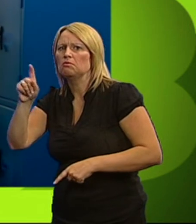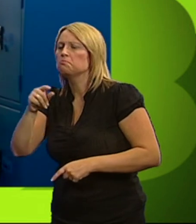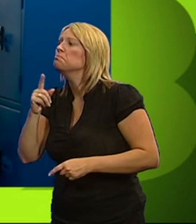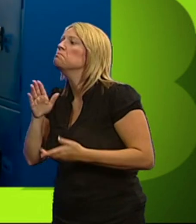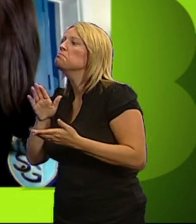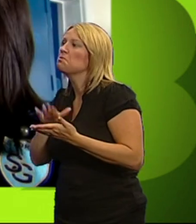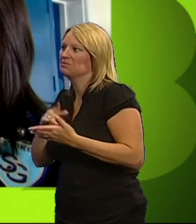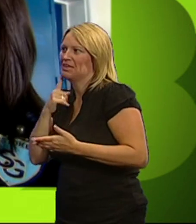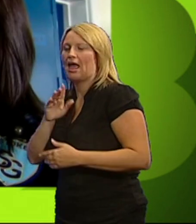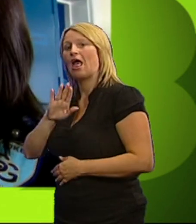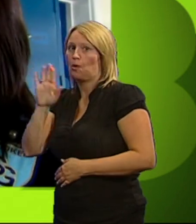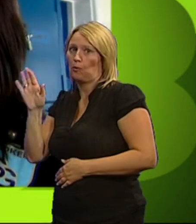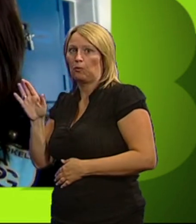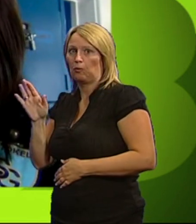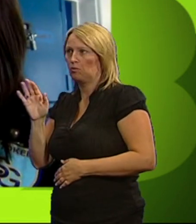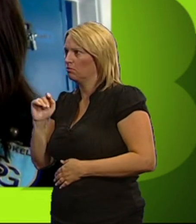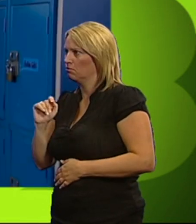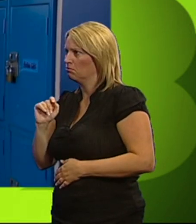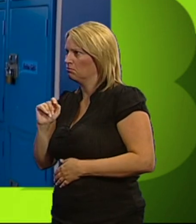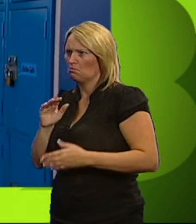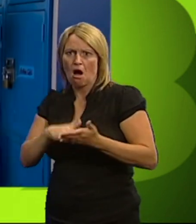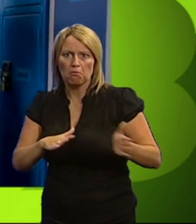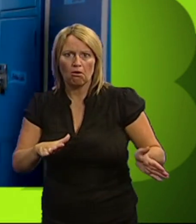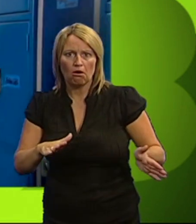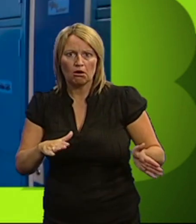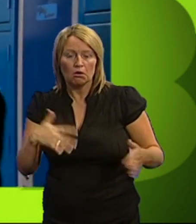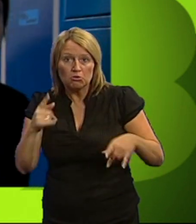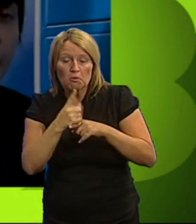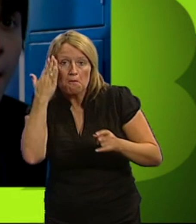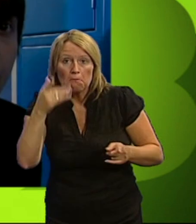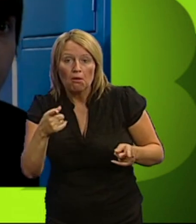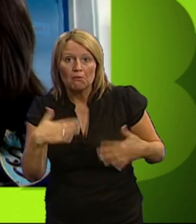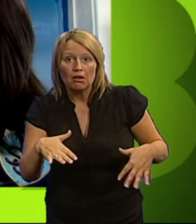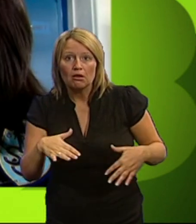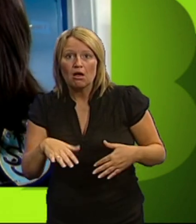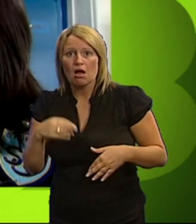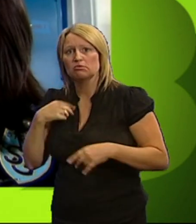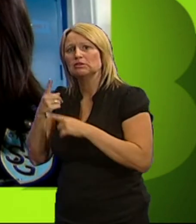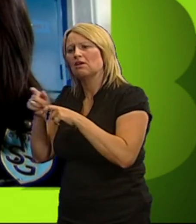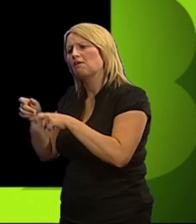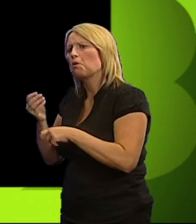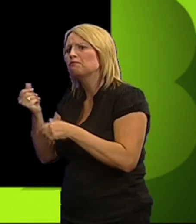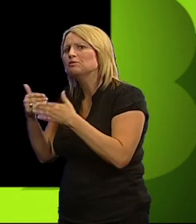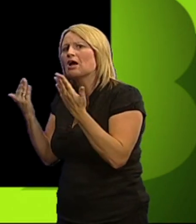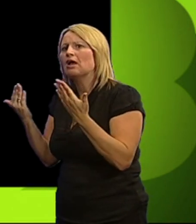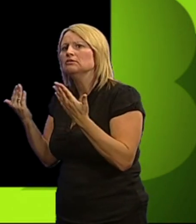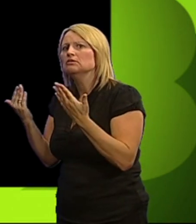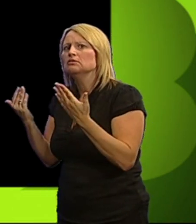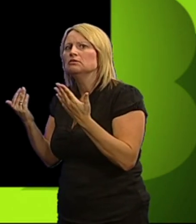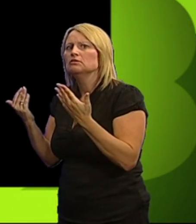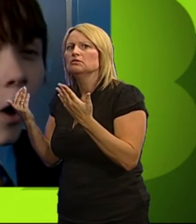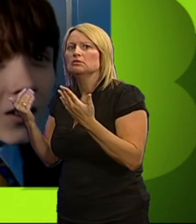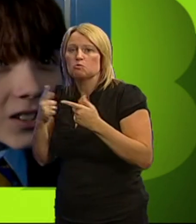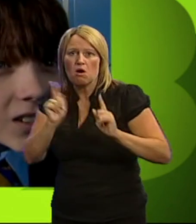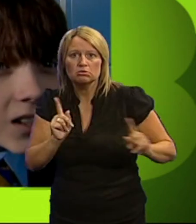way, Mum says hello. Mum? You've spoken to Mum? Yeah, I've asked her to stay for a couple of days. You